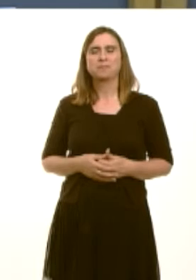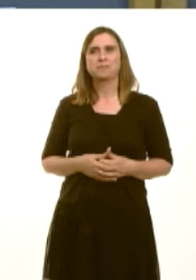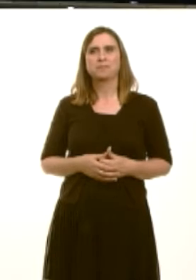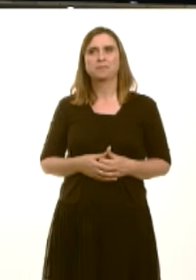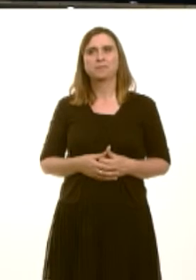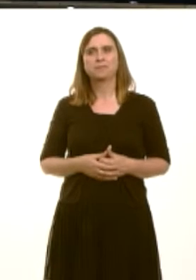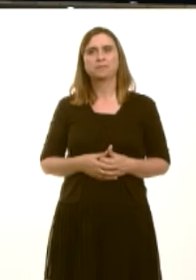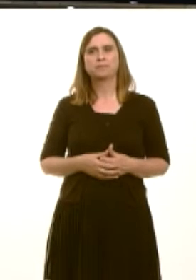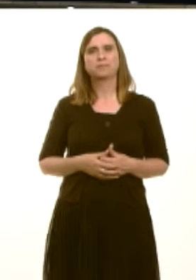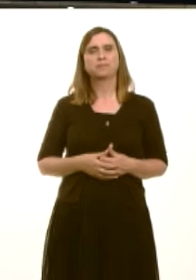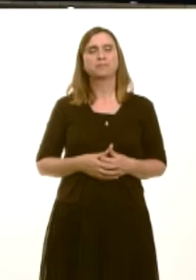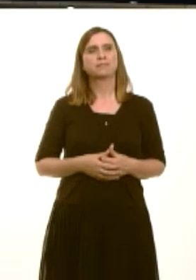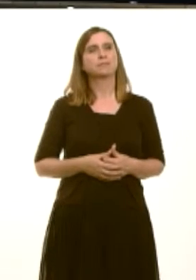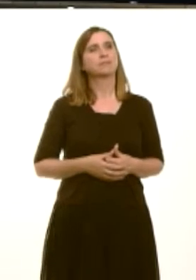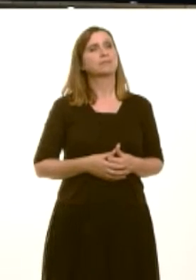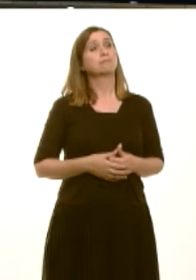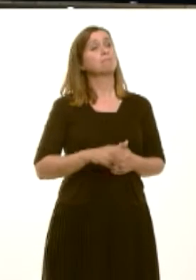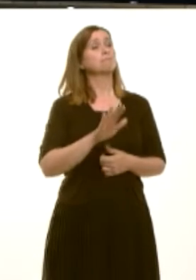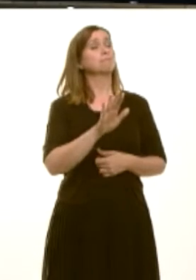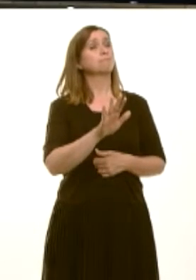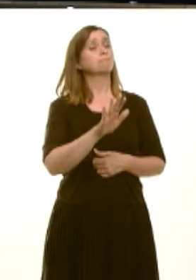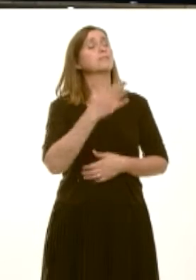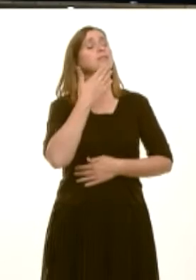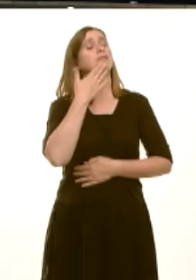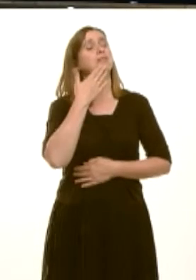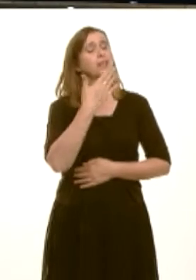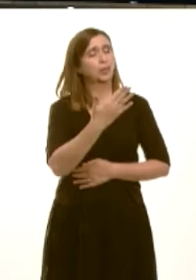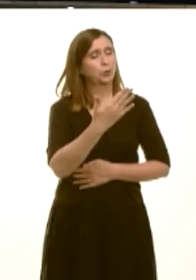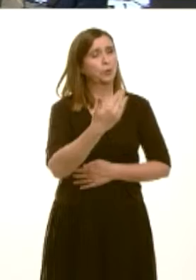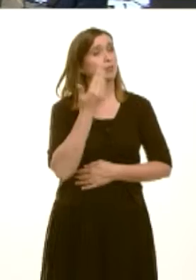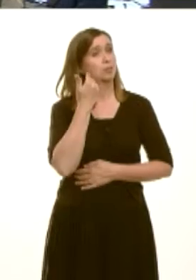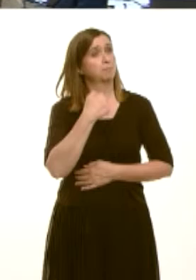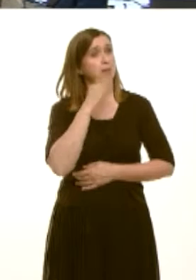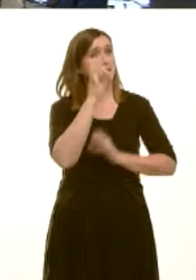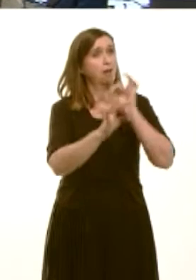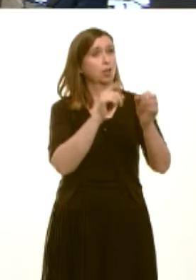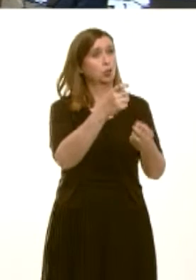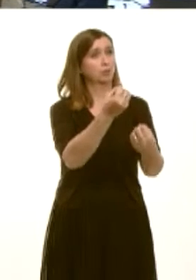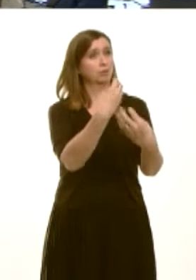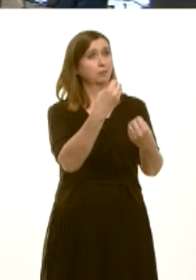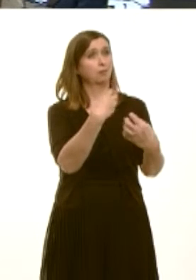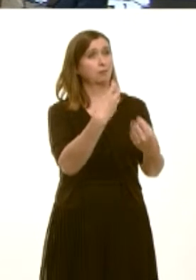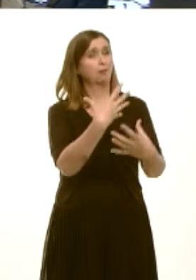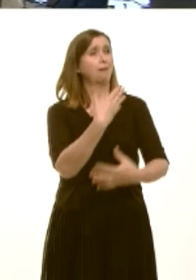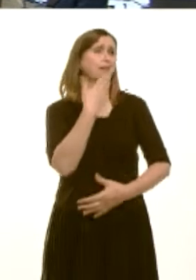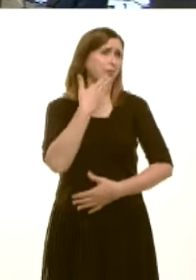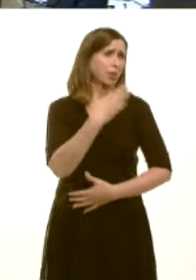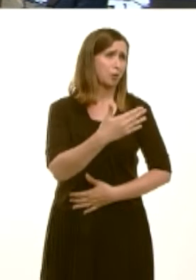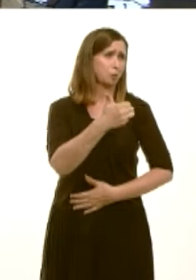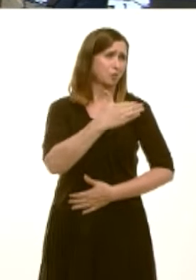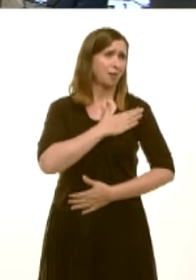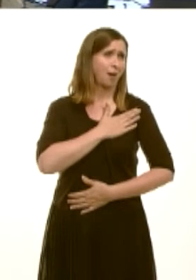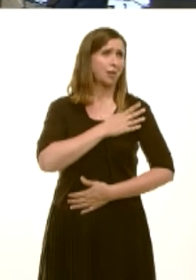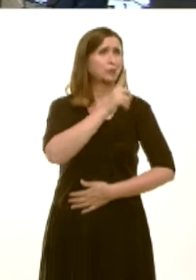May I thank the First Minister in responding to my previous question for recognising the contribution of